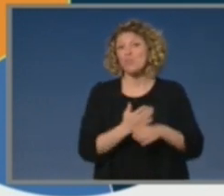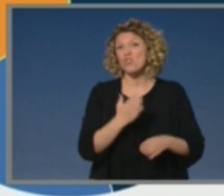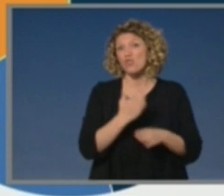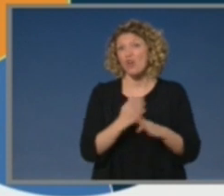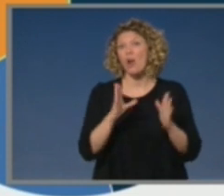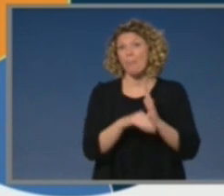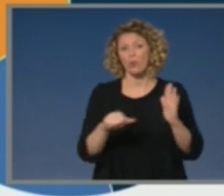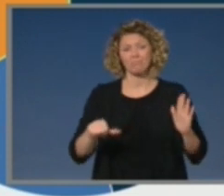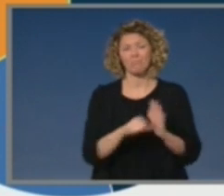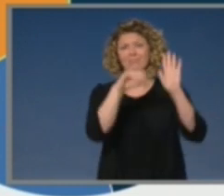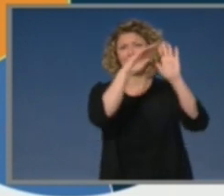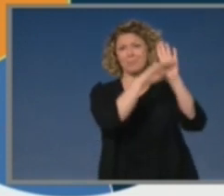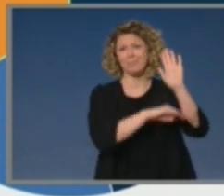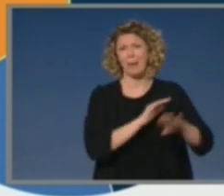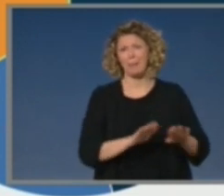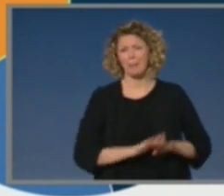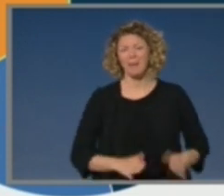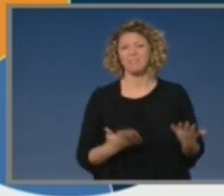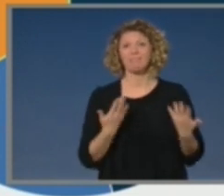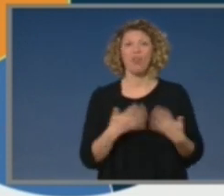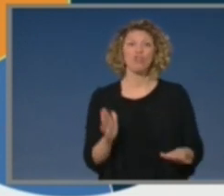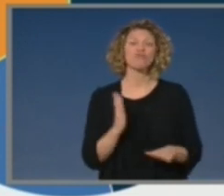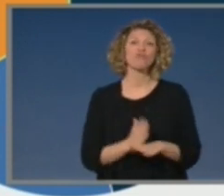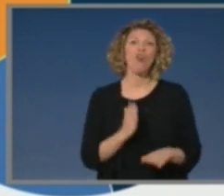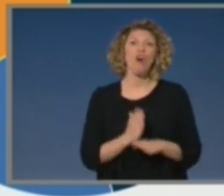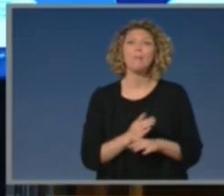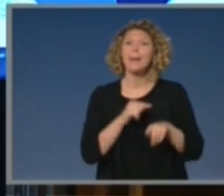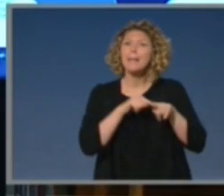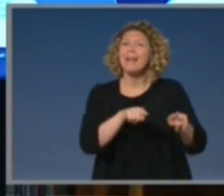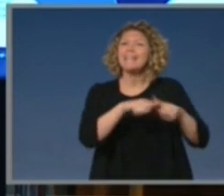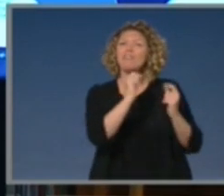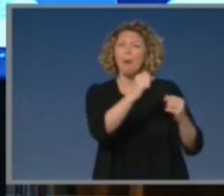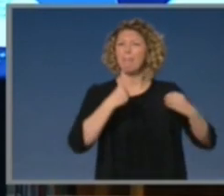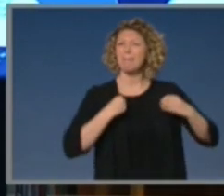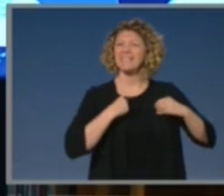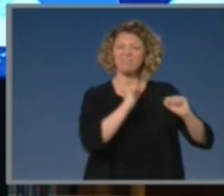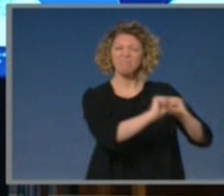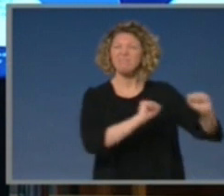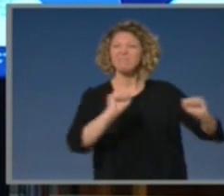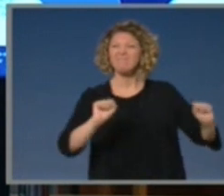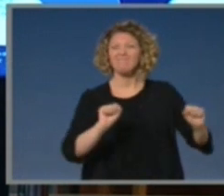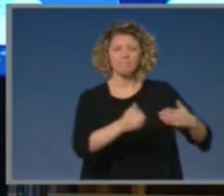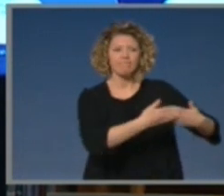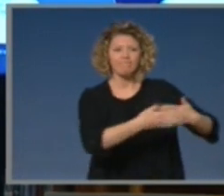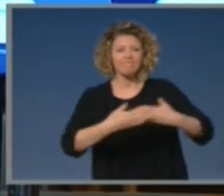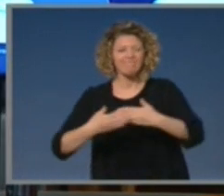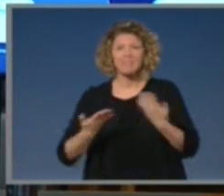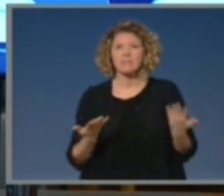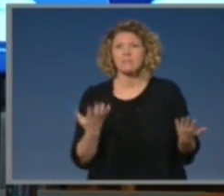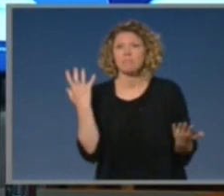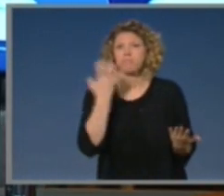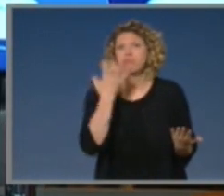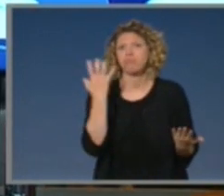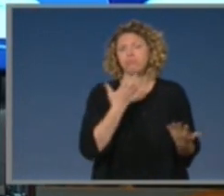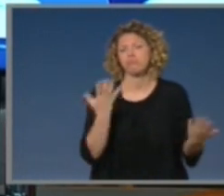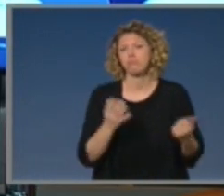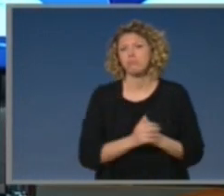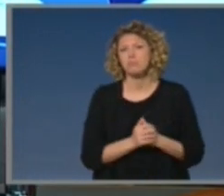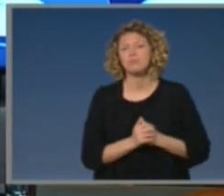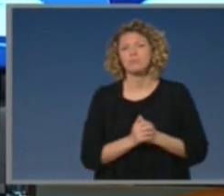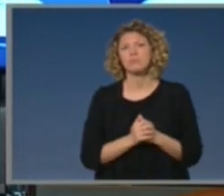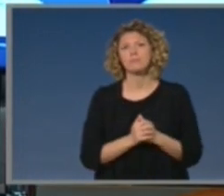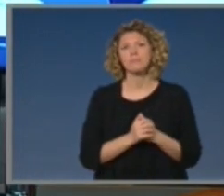restrictions, specifically on those industry sectors. You have a broader impact on domestic demand,